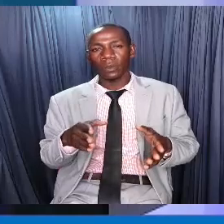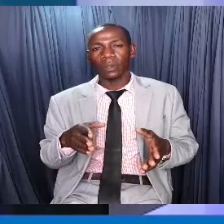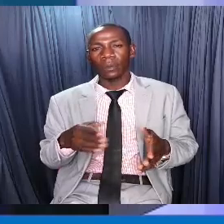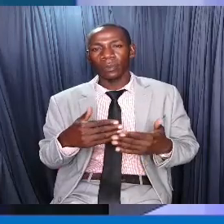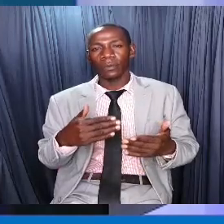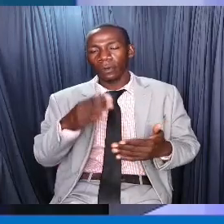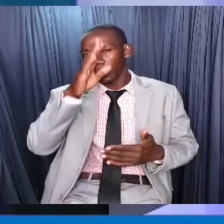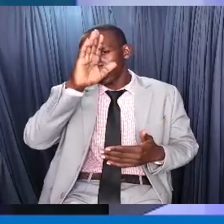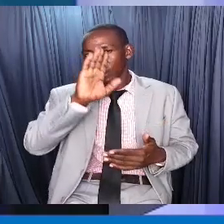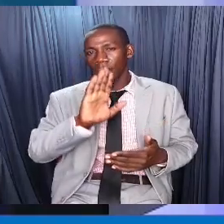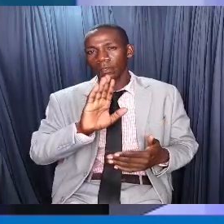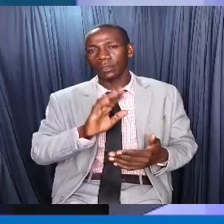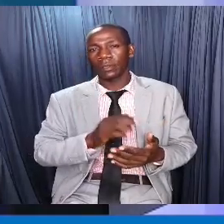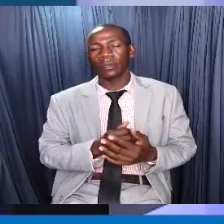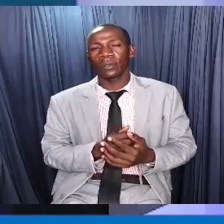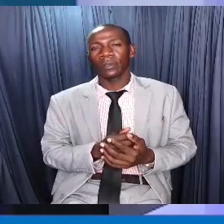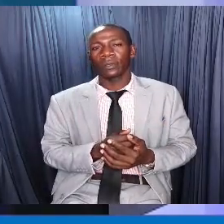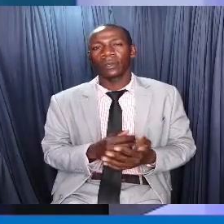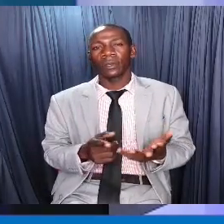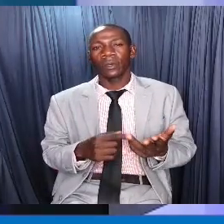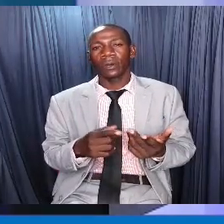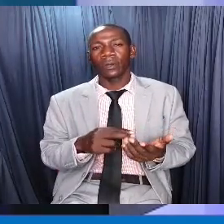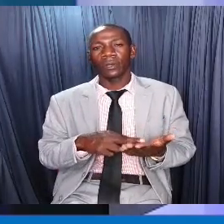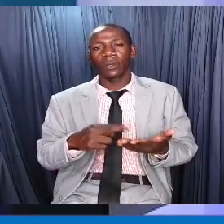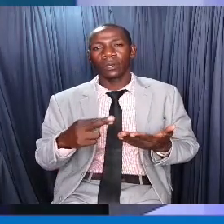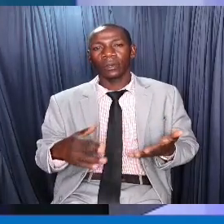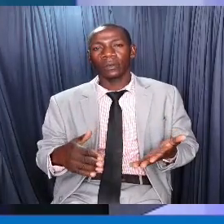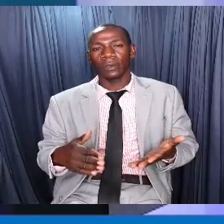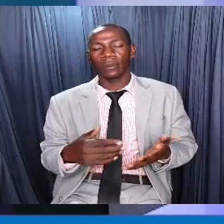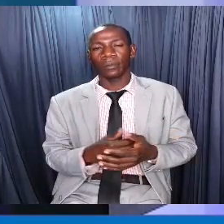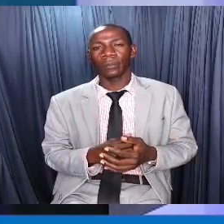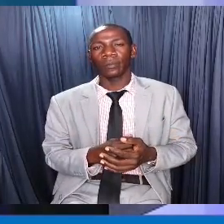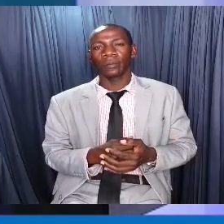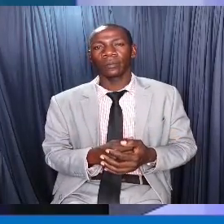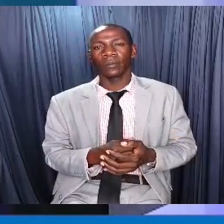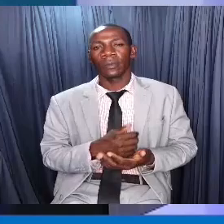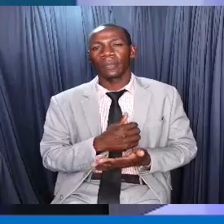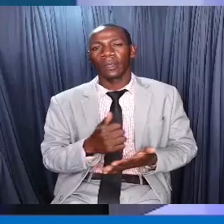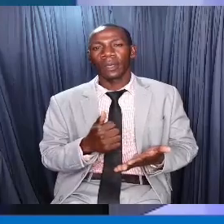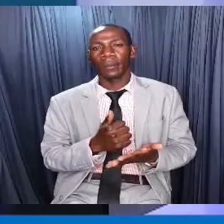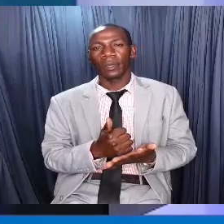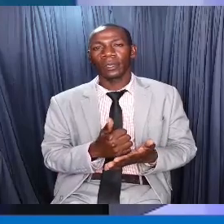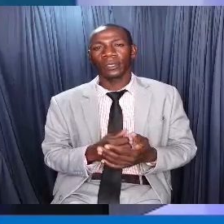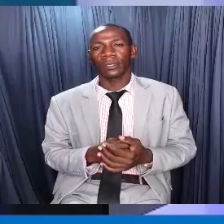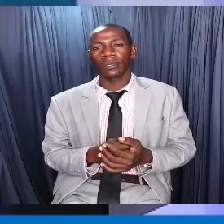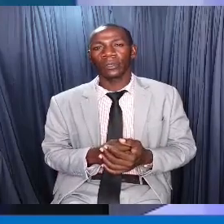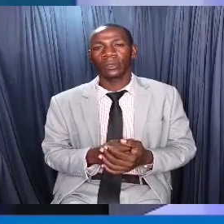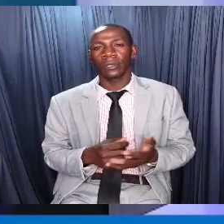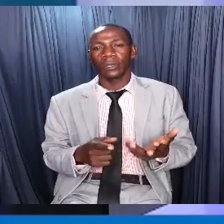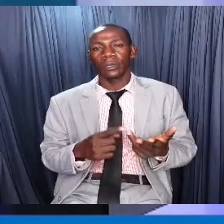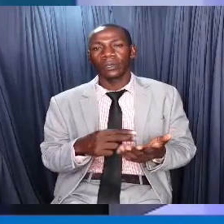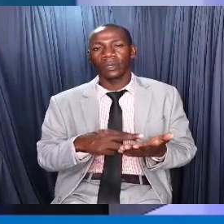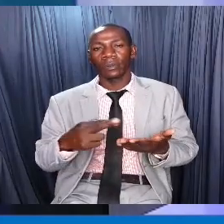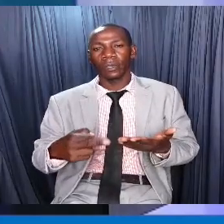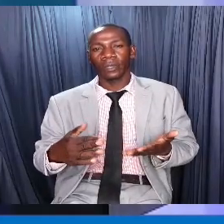Mbele za Mungu. Before God. Anahesabua yeye haki. He is justified. Bwana Yesu asifiwe sana. Amen. Atahesabua haki.